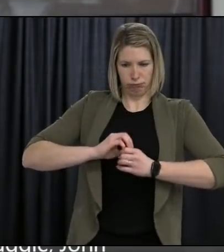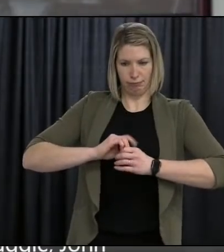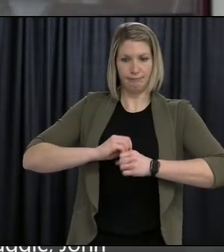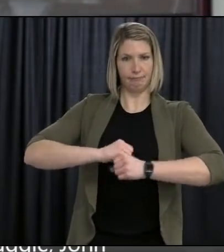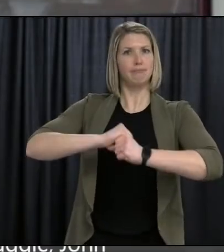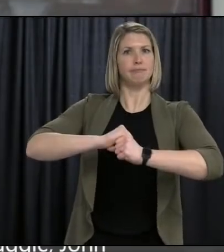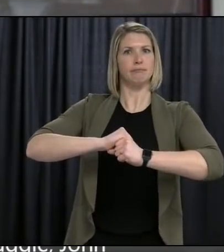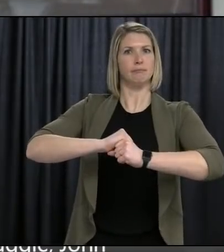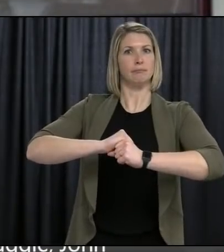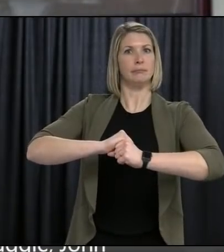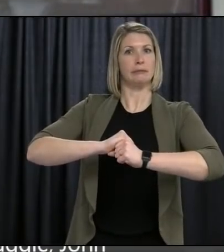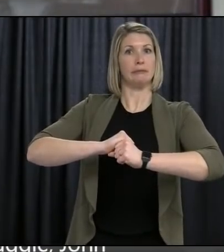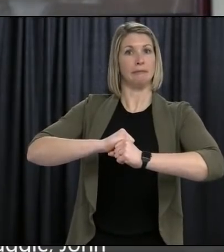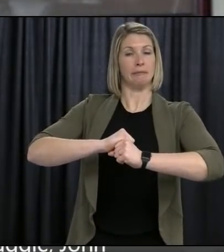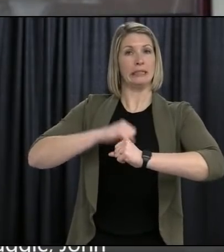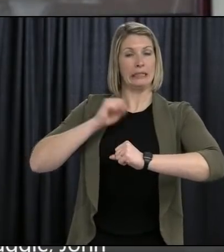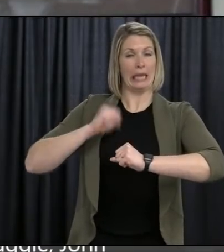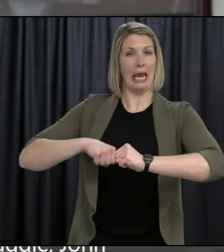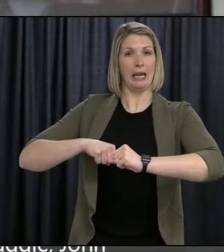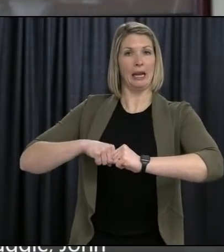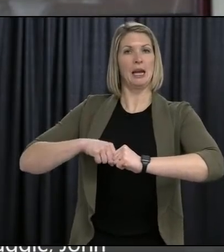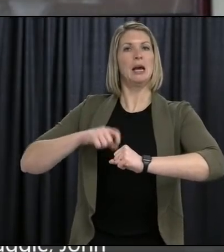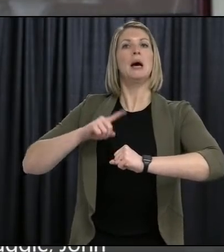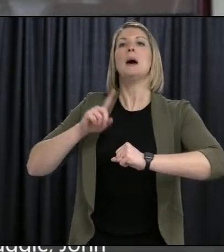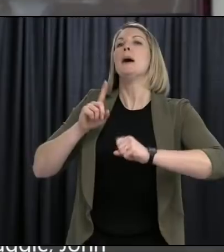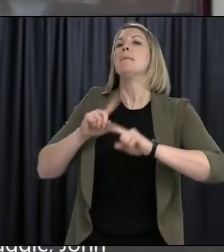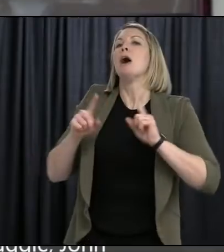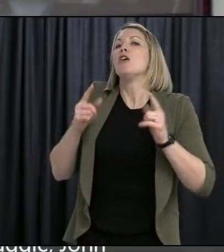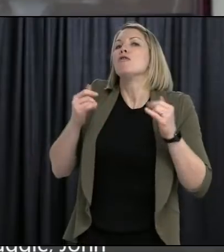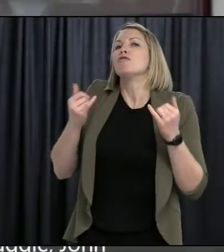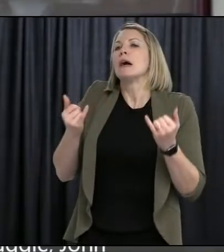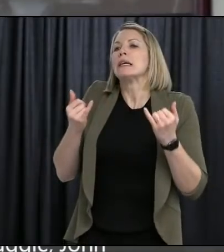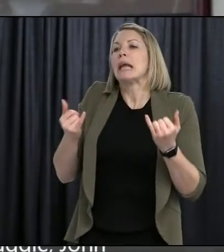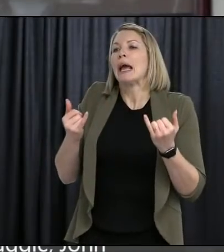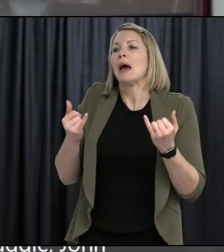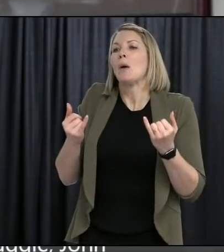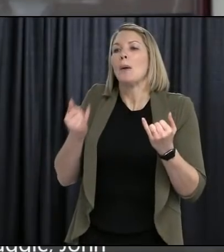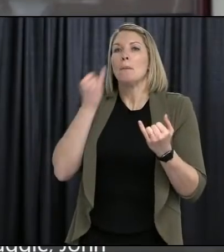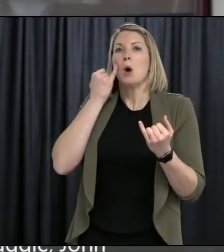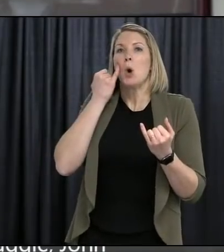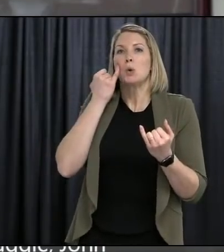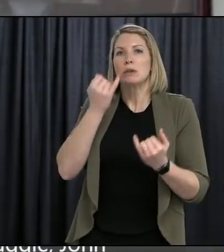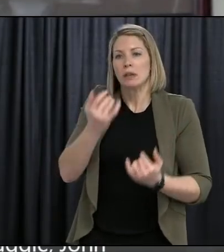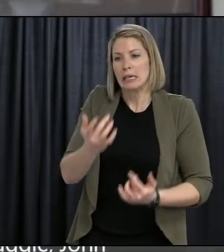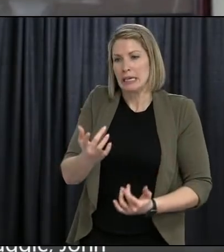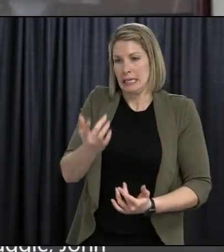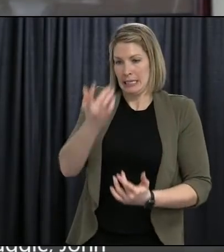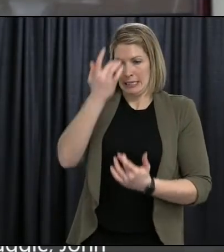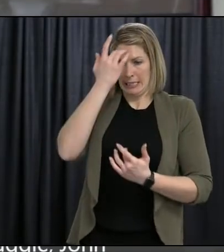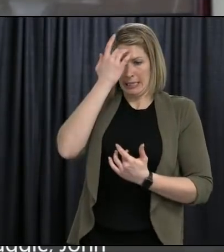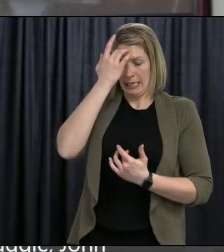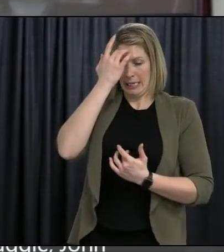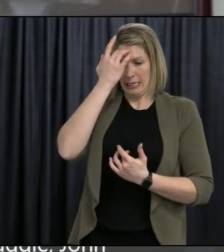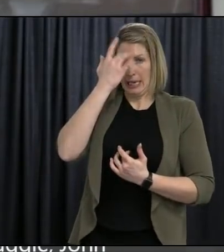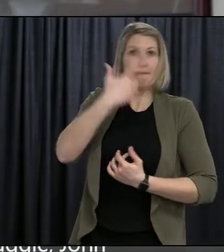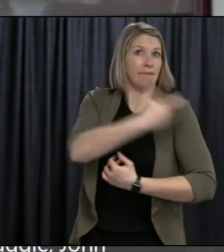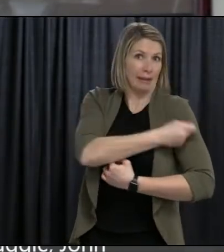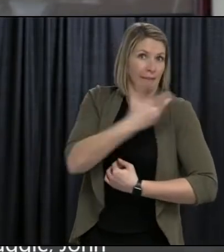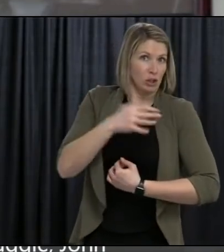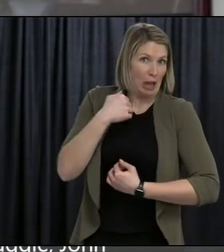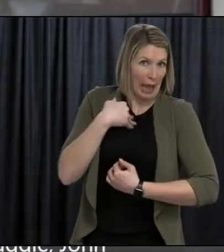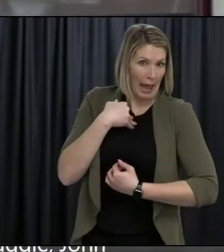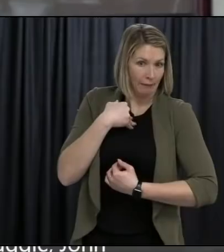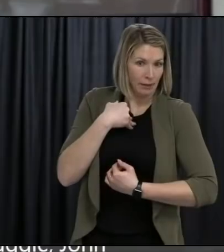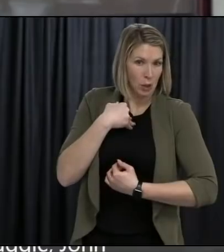one way or another, of whether or not that individual will transmit COVID to non-vaccinated individuals.